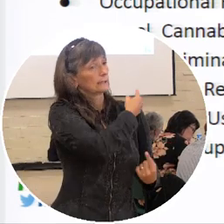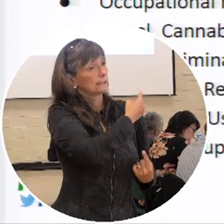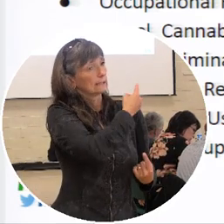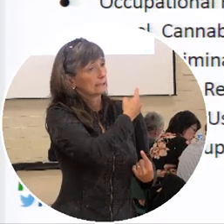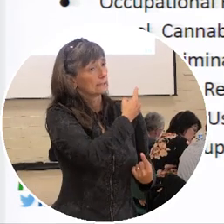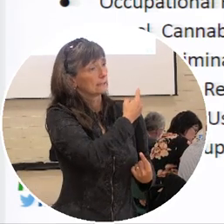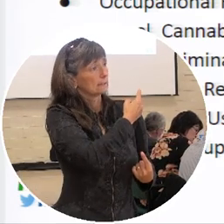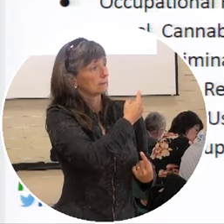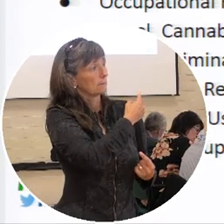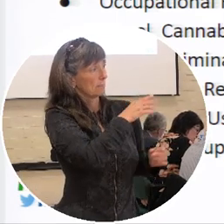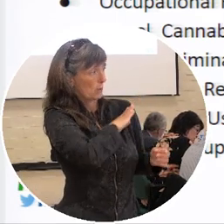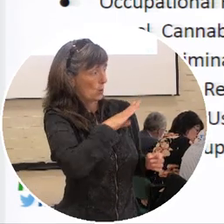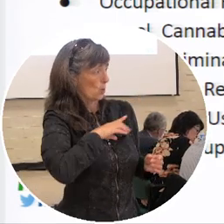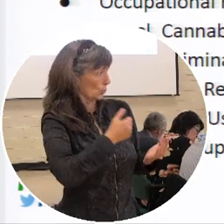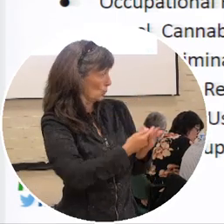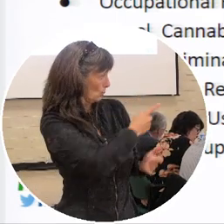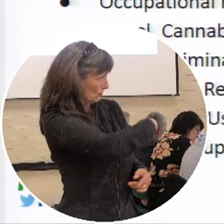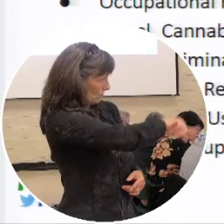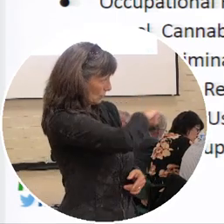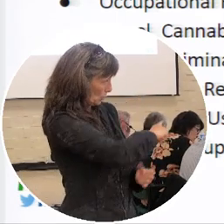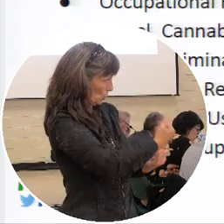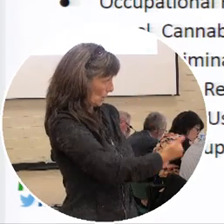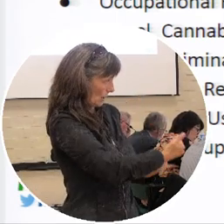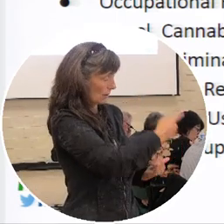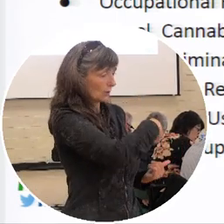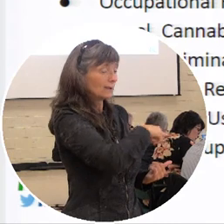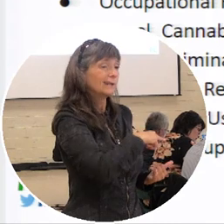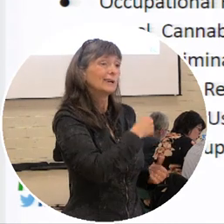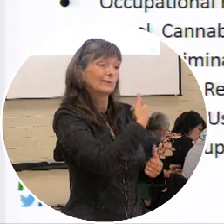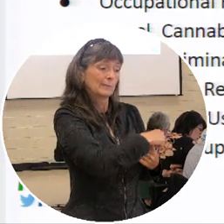iteration of the board, in the first year of